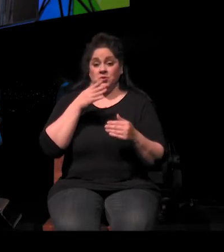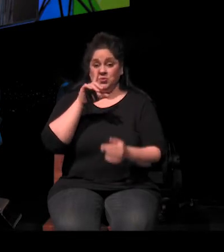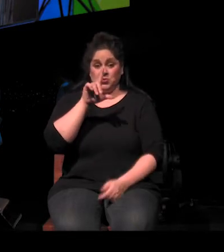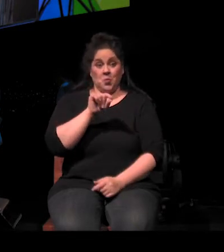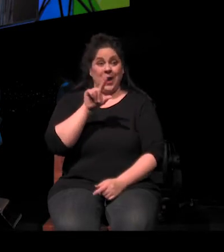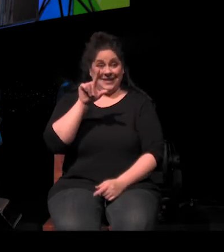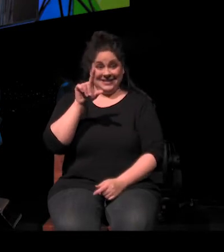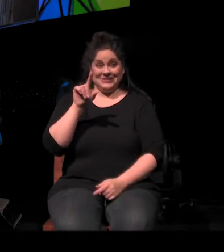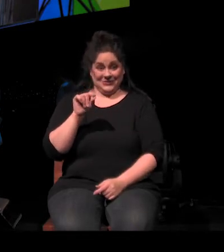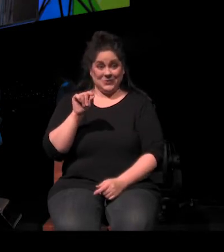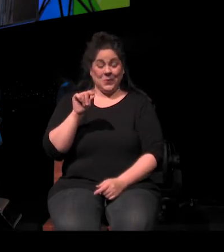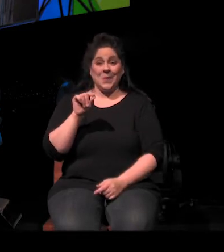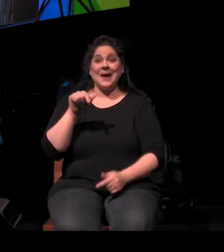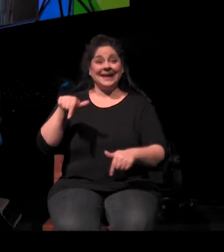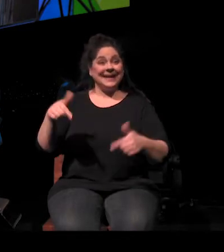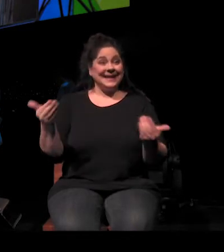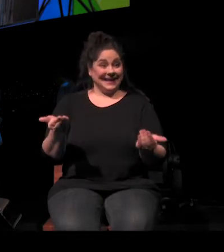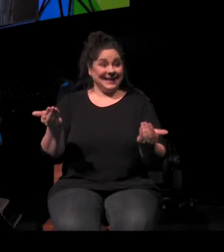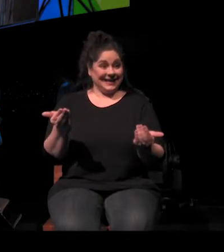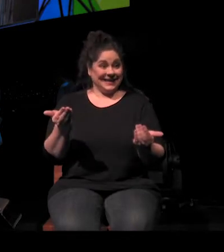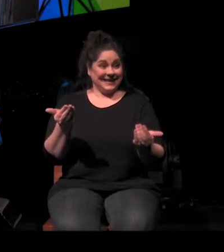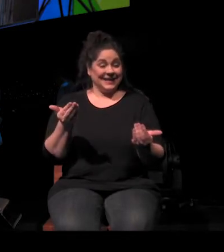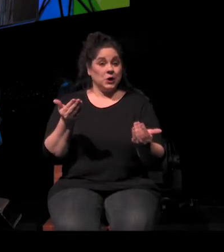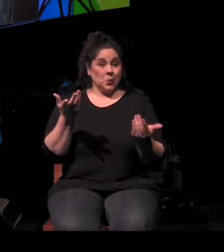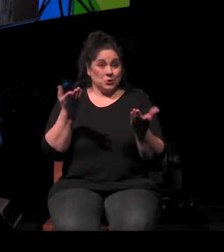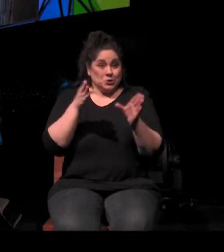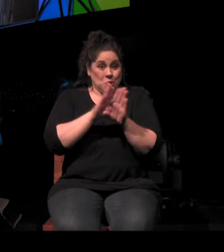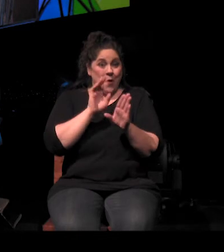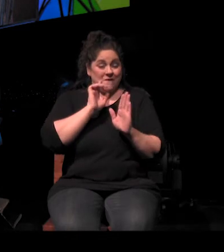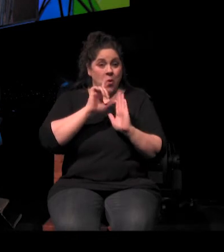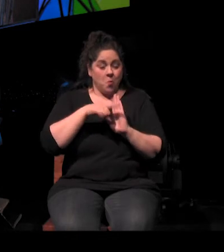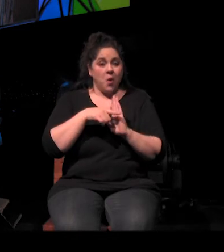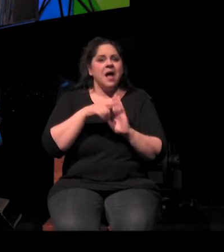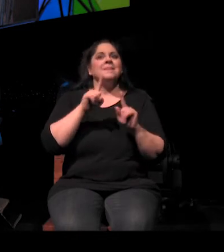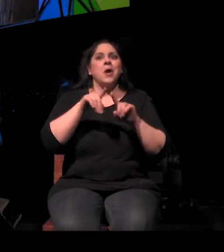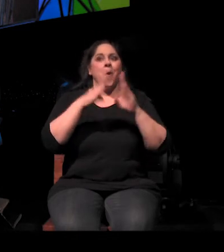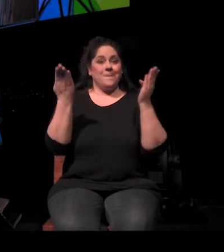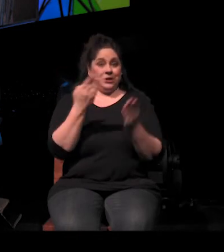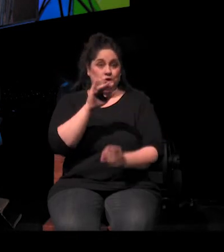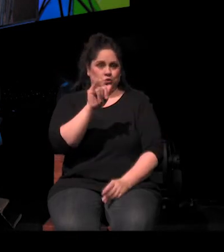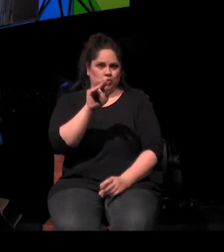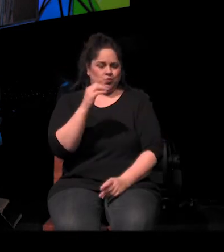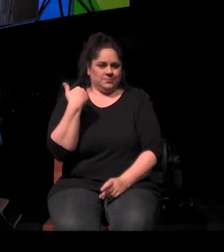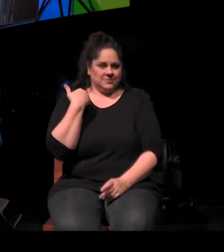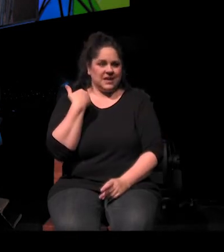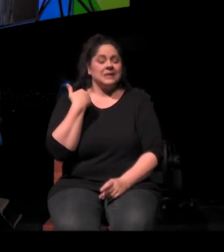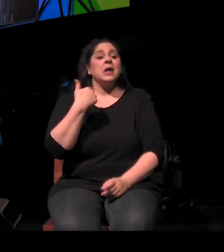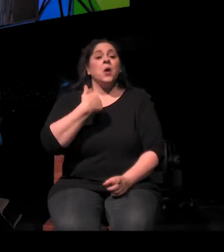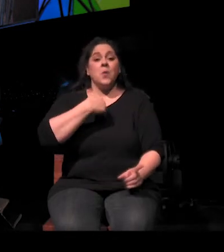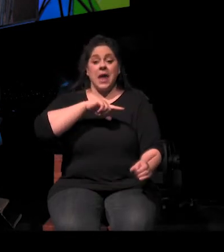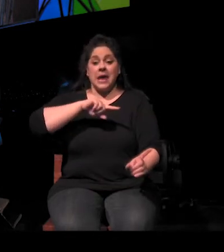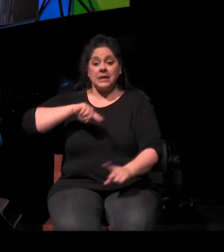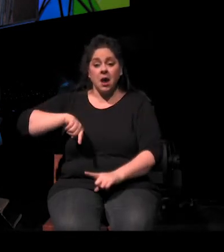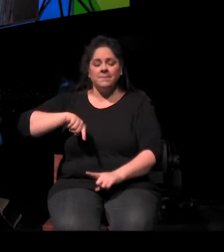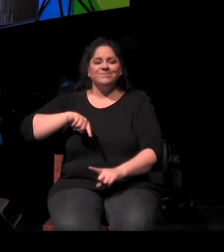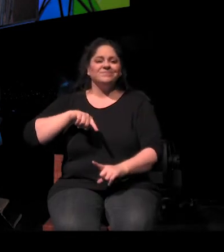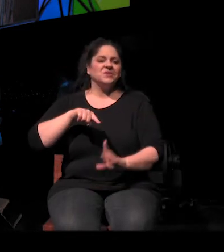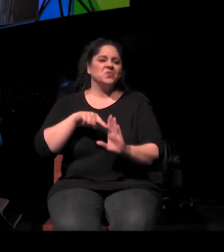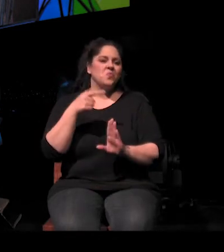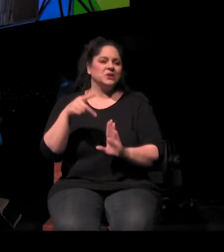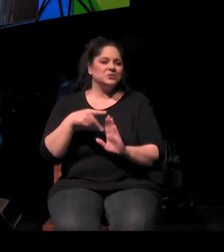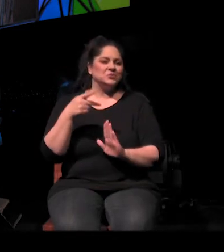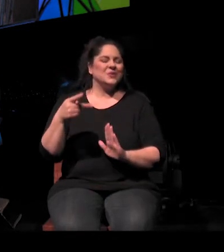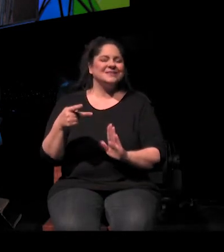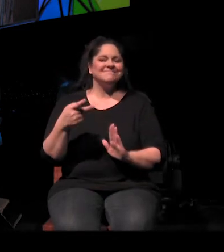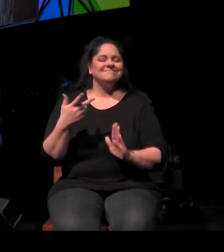church doors opened back up in June, I think we came once or twice. because we were just excited to be around people, but we